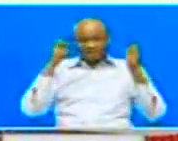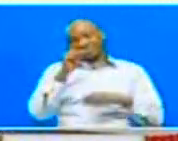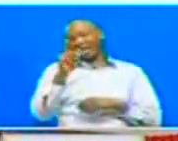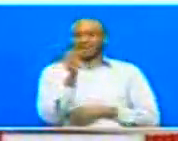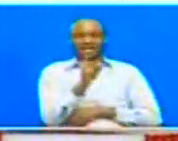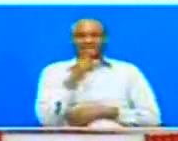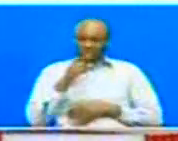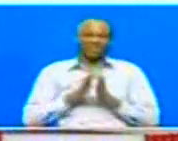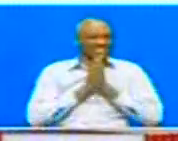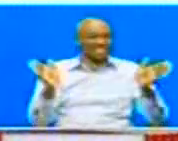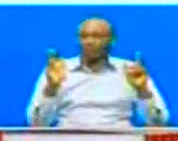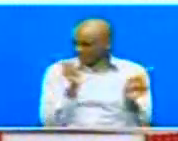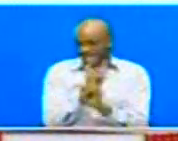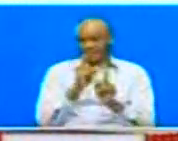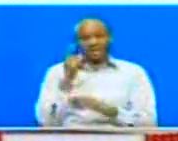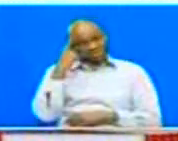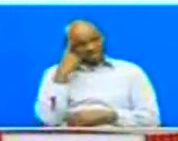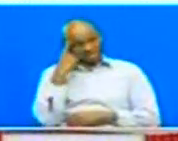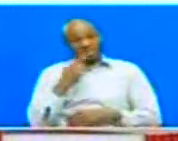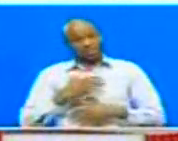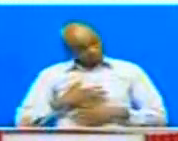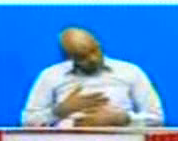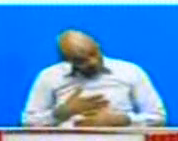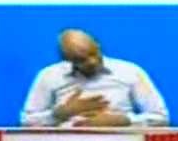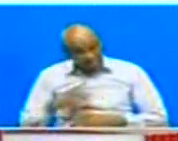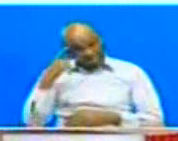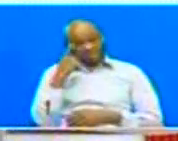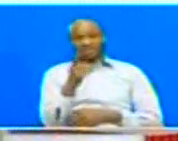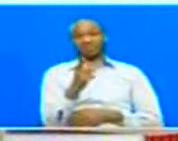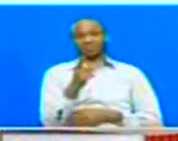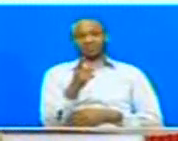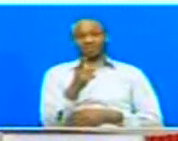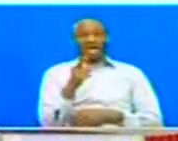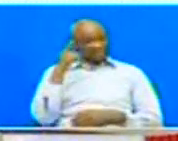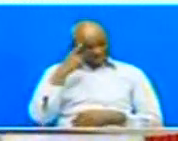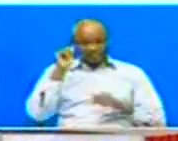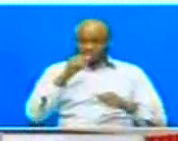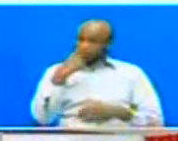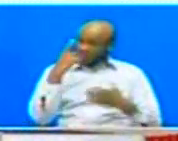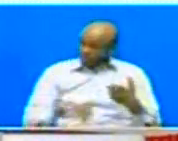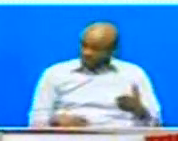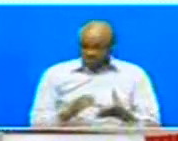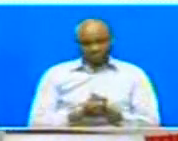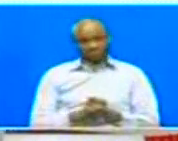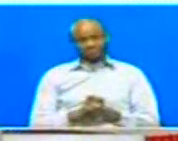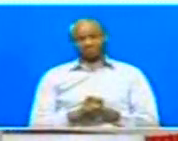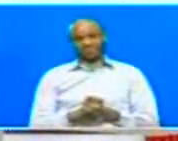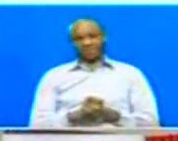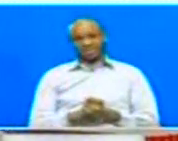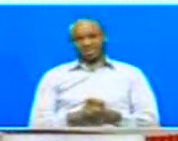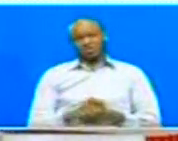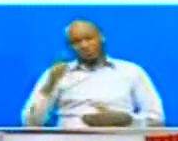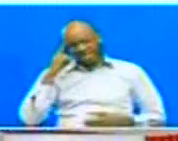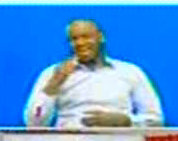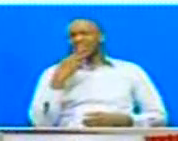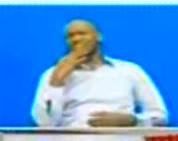terrorist, as Mheshimiwa, I think, you know, sort of hints to, I think we should be able to say that is it